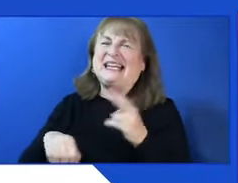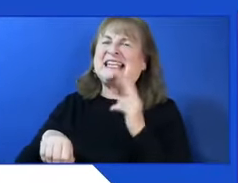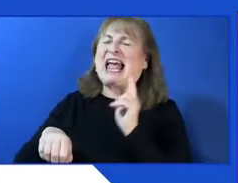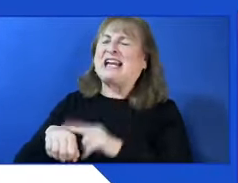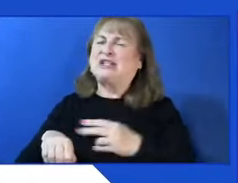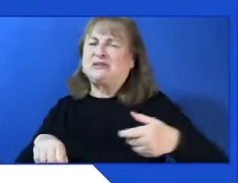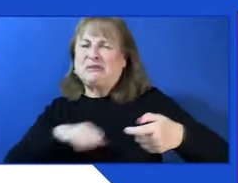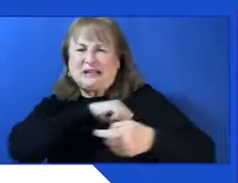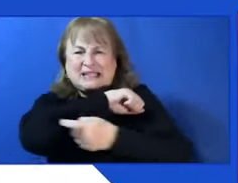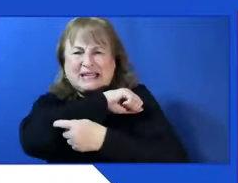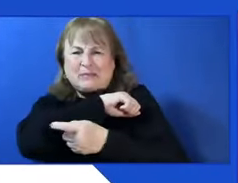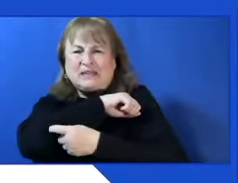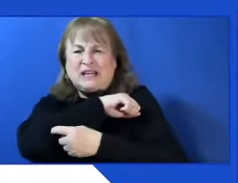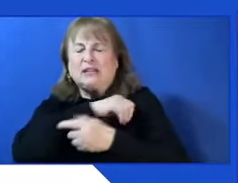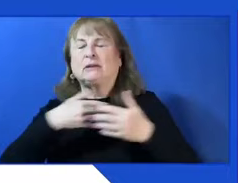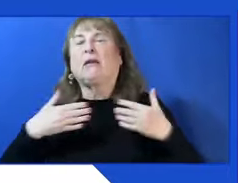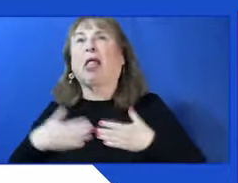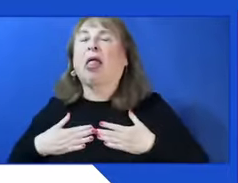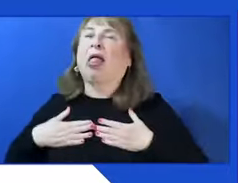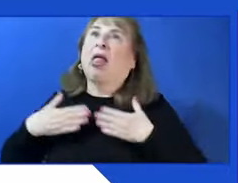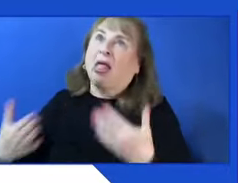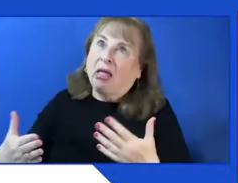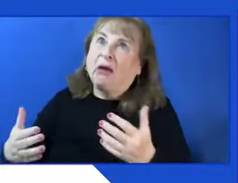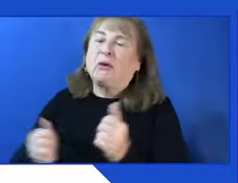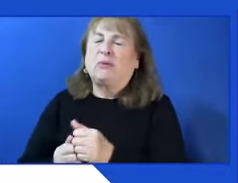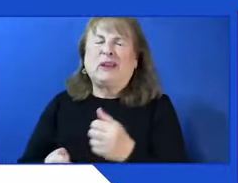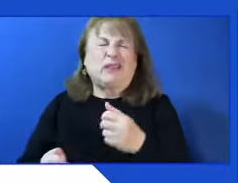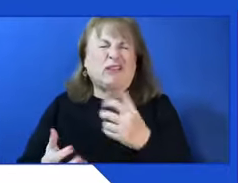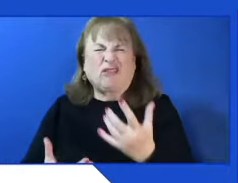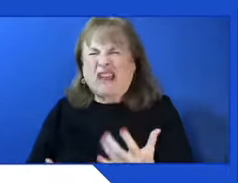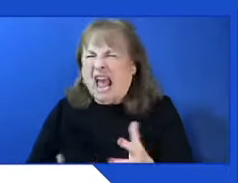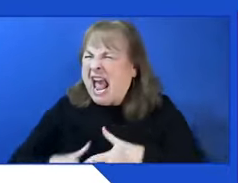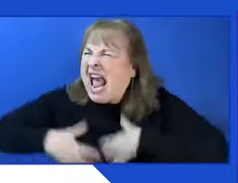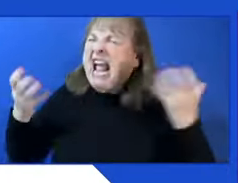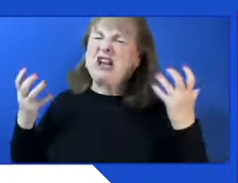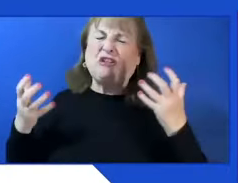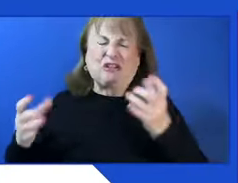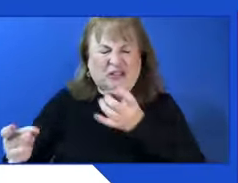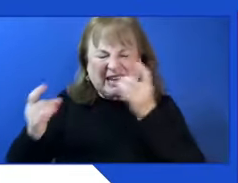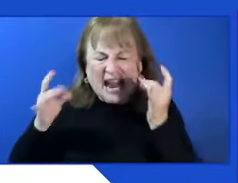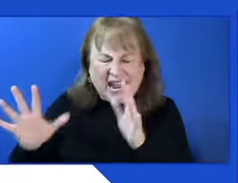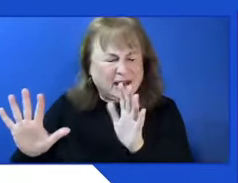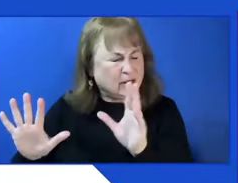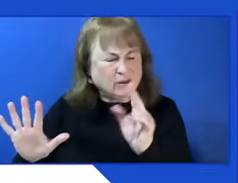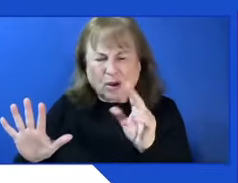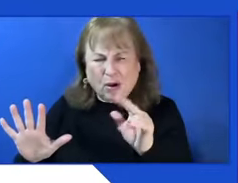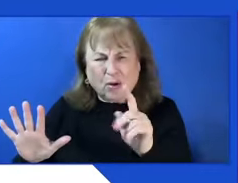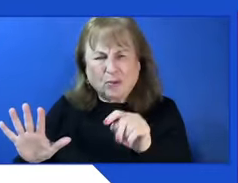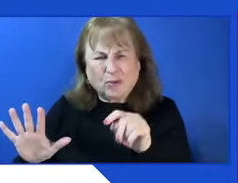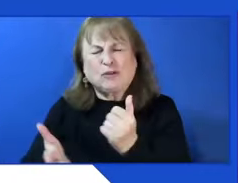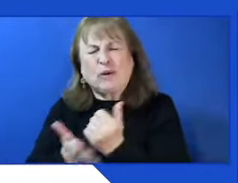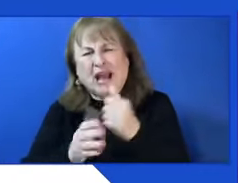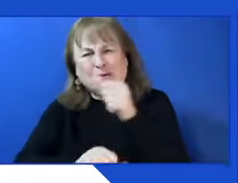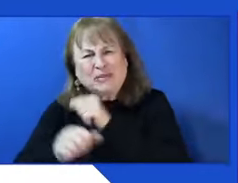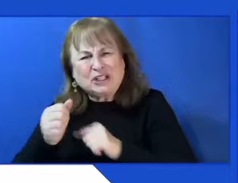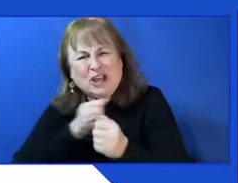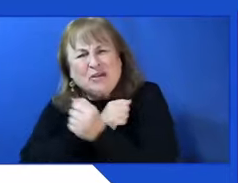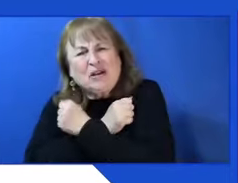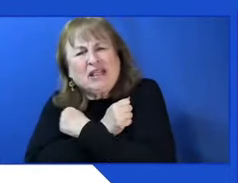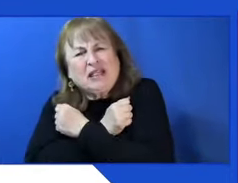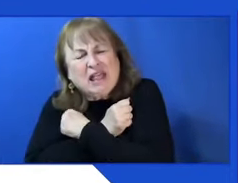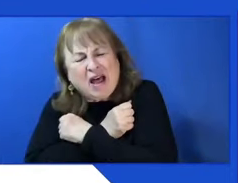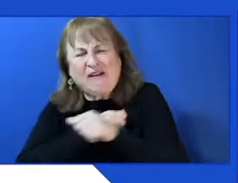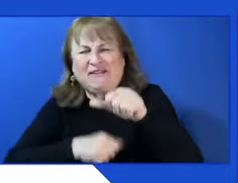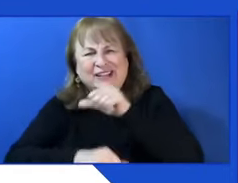to blind rage and hate, and help each other to love humanity,